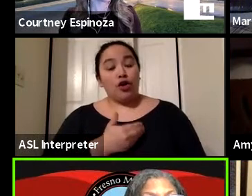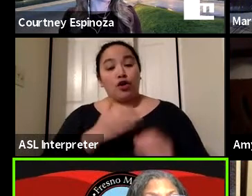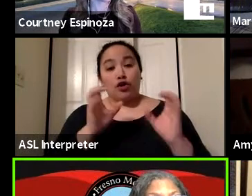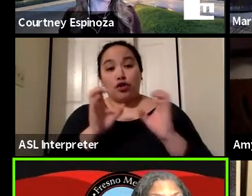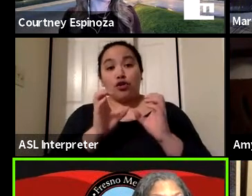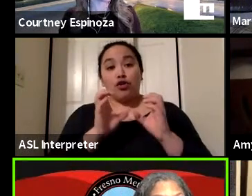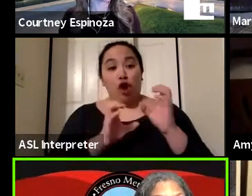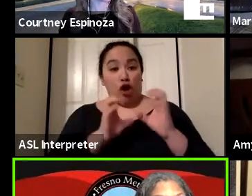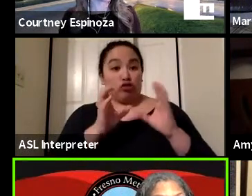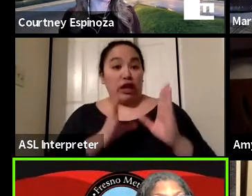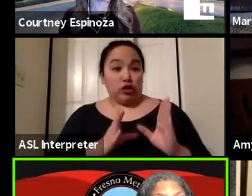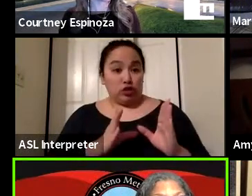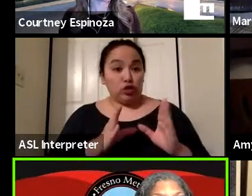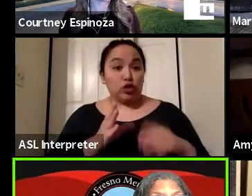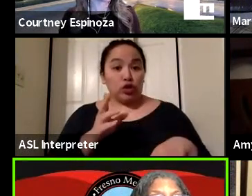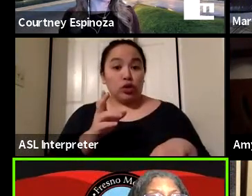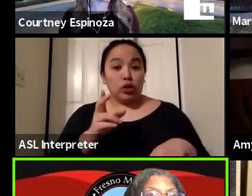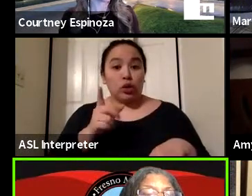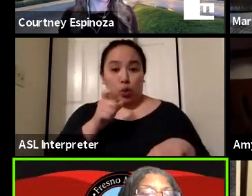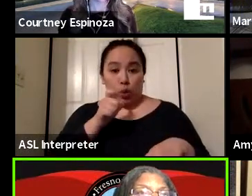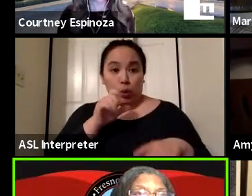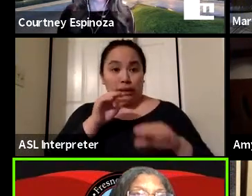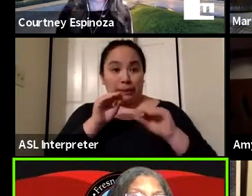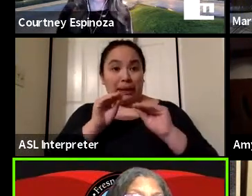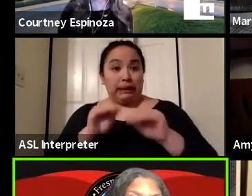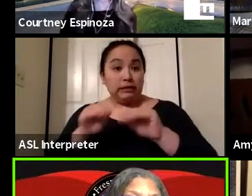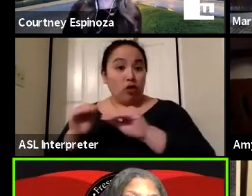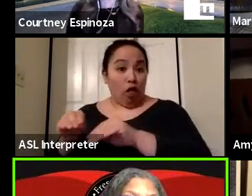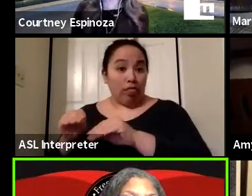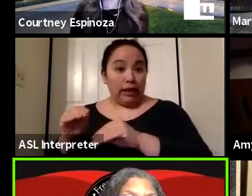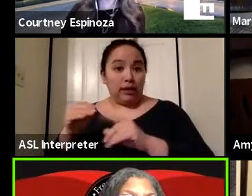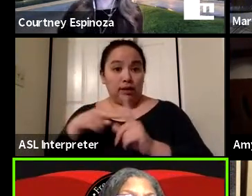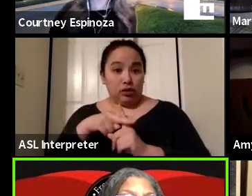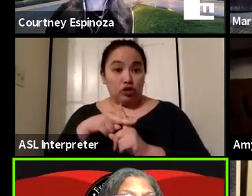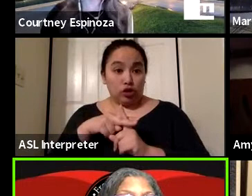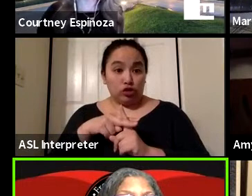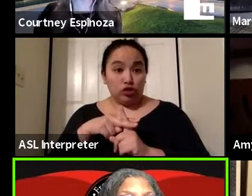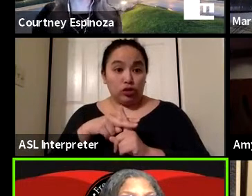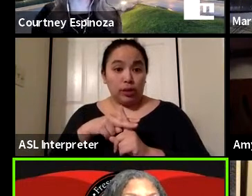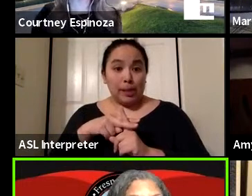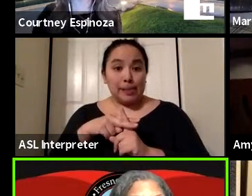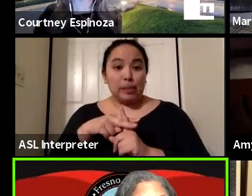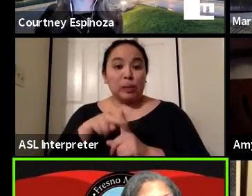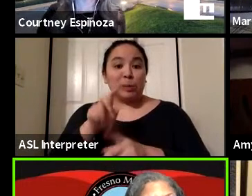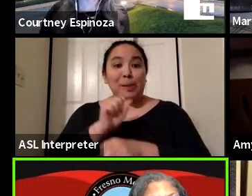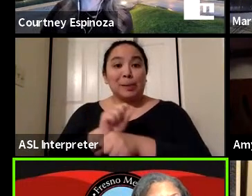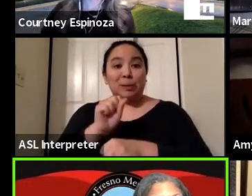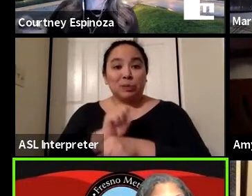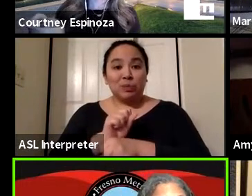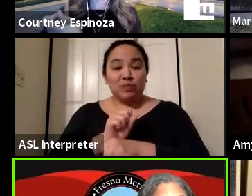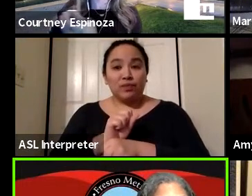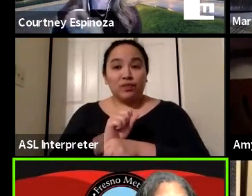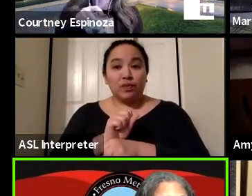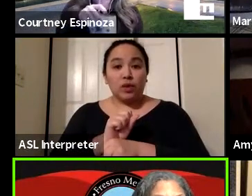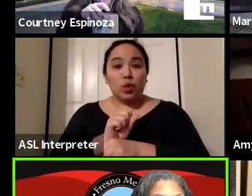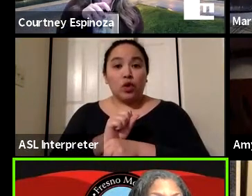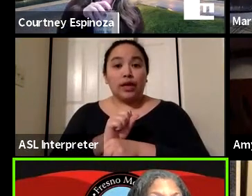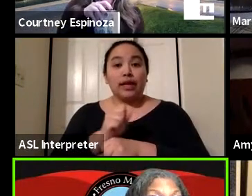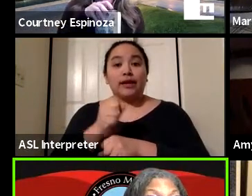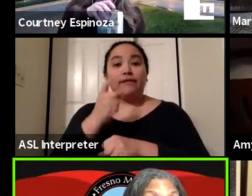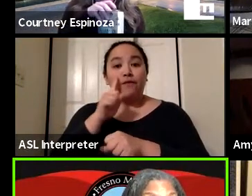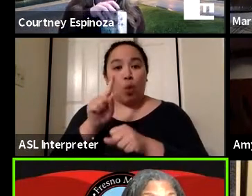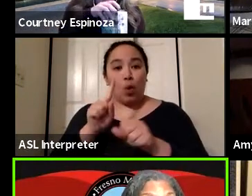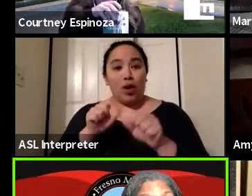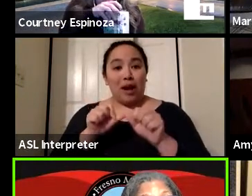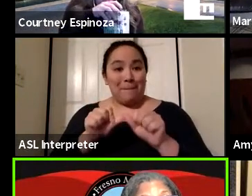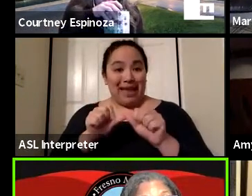contractor that has been installing the chargers is working on a maintenance